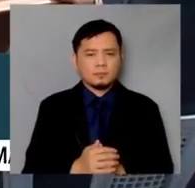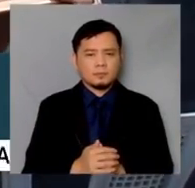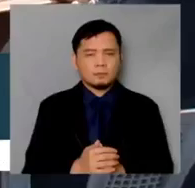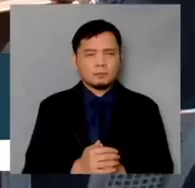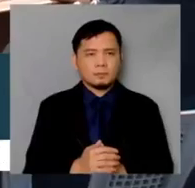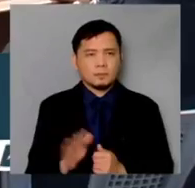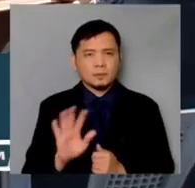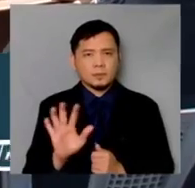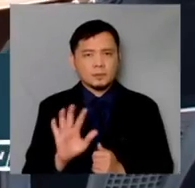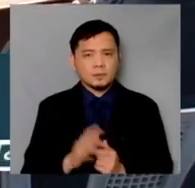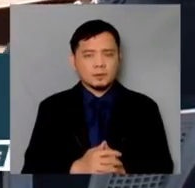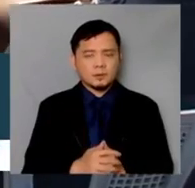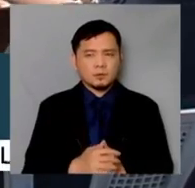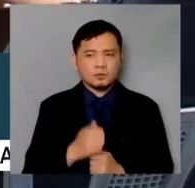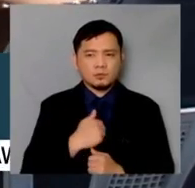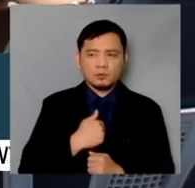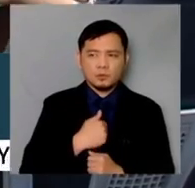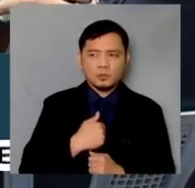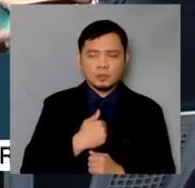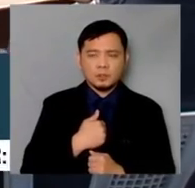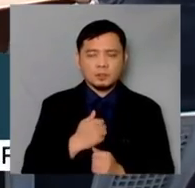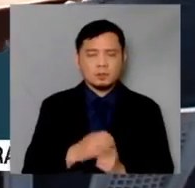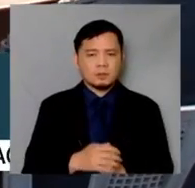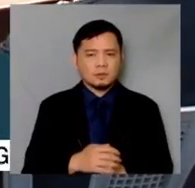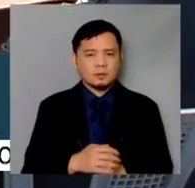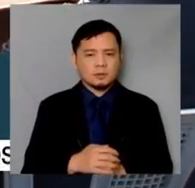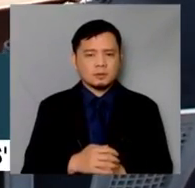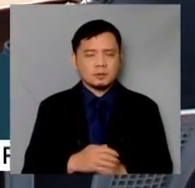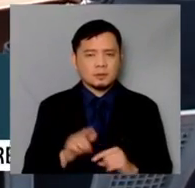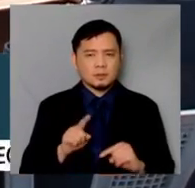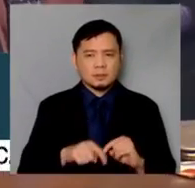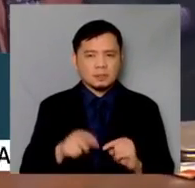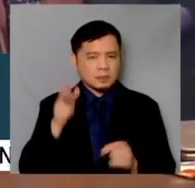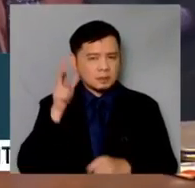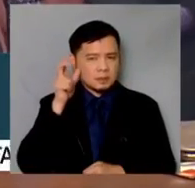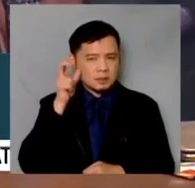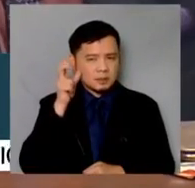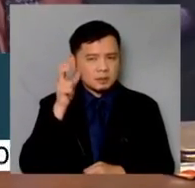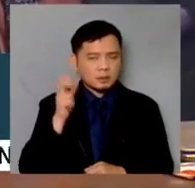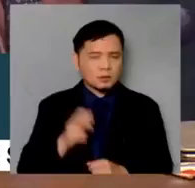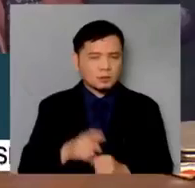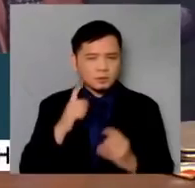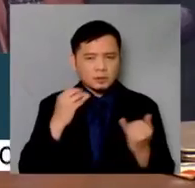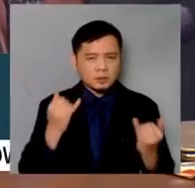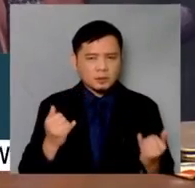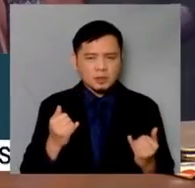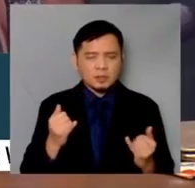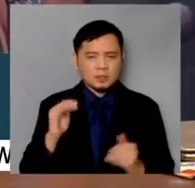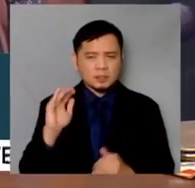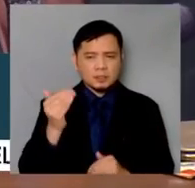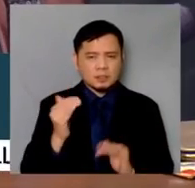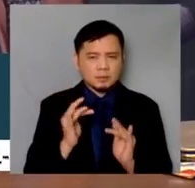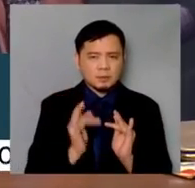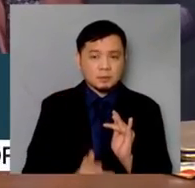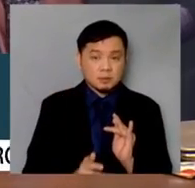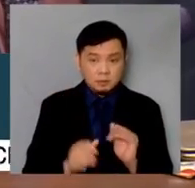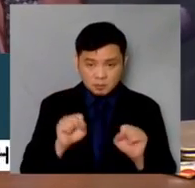Attorney, we seem to be we can't hear your audio at the moment. We seem to be losing signal. Can you hear